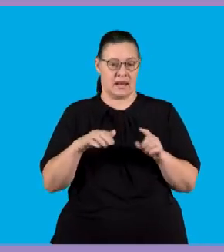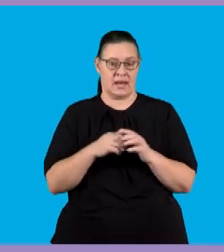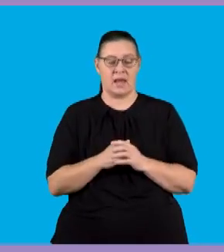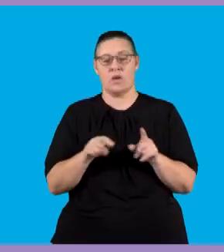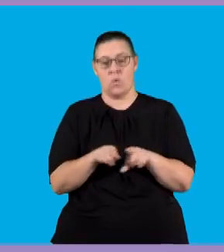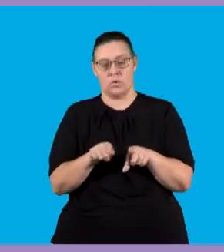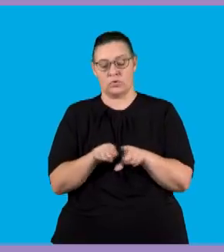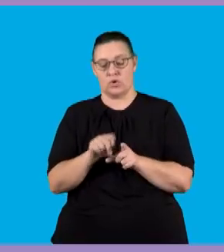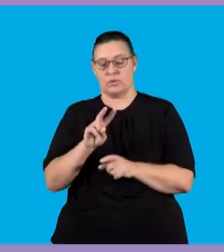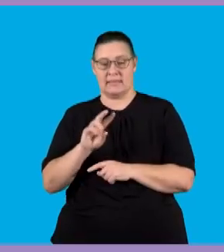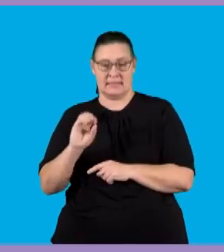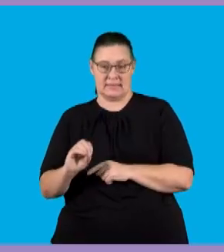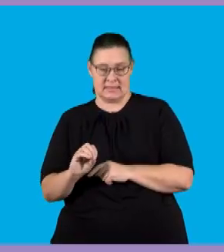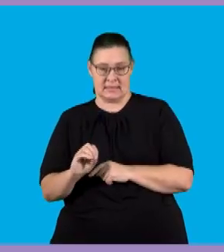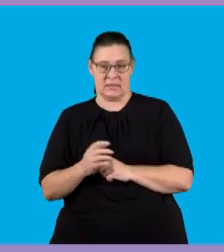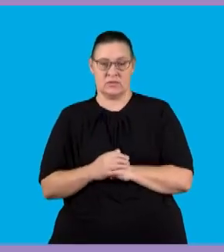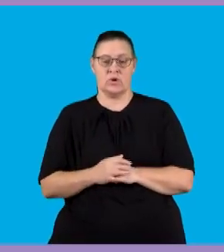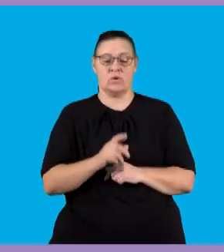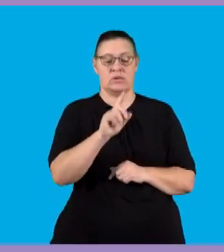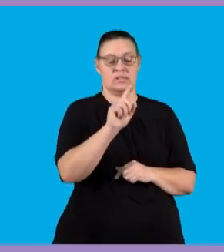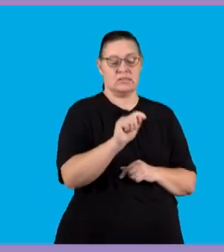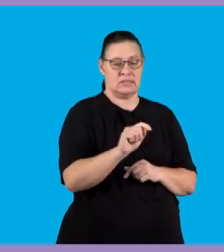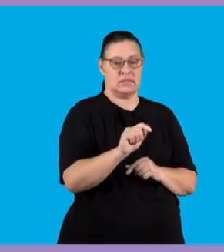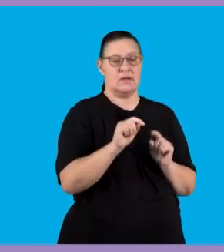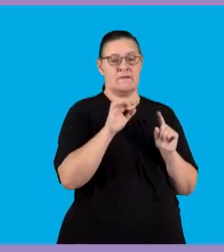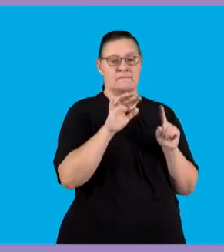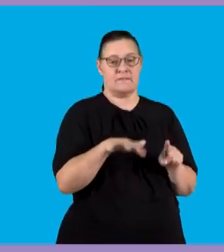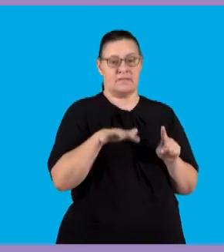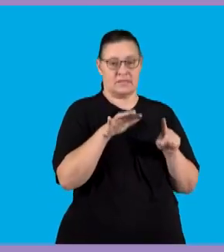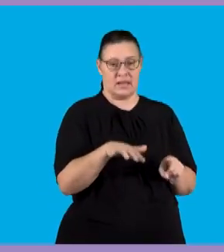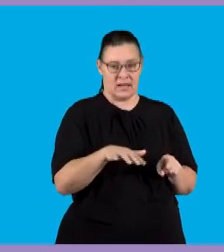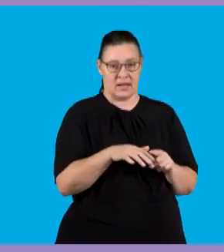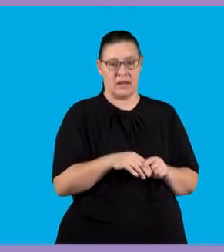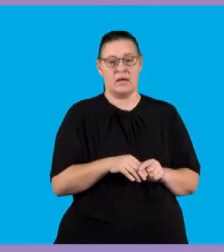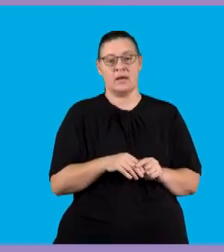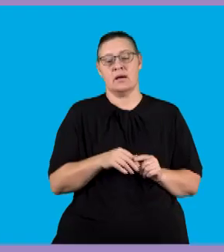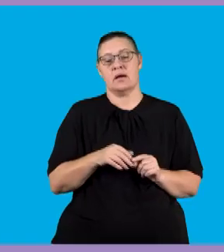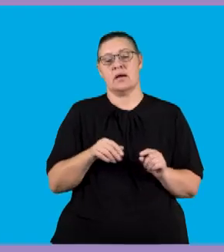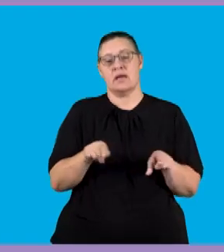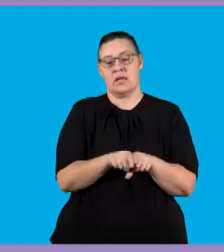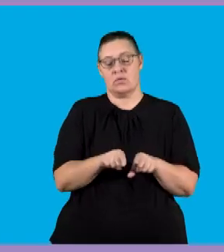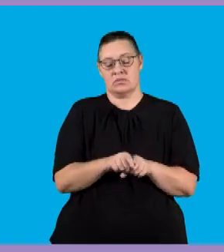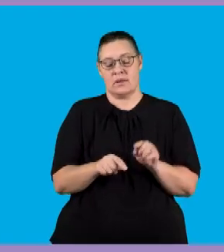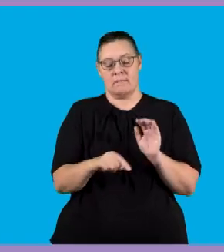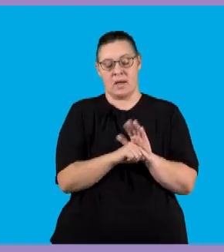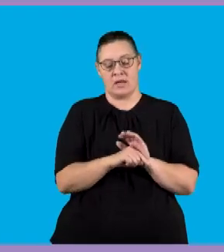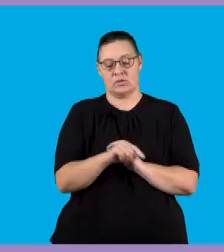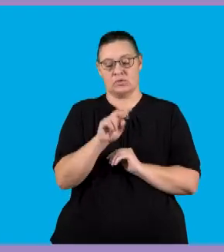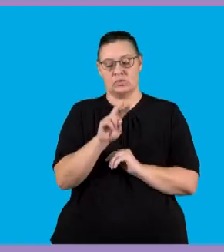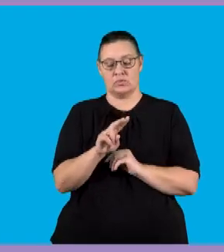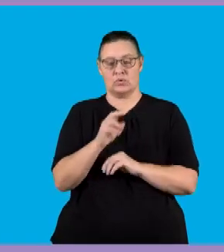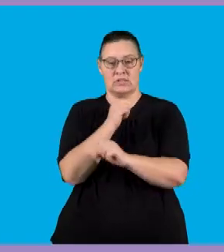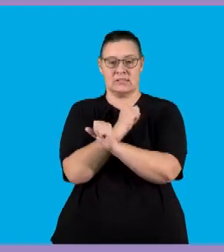same for the 15th term and for the 20th term? Well, what is then a negative